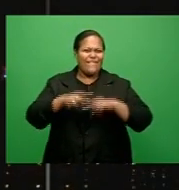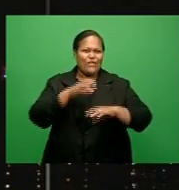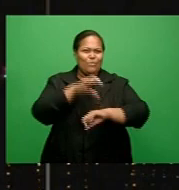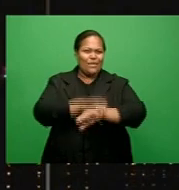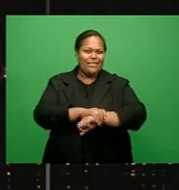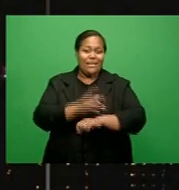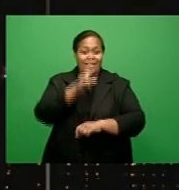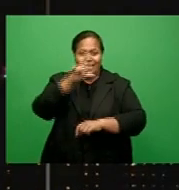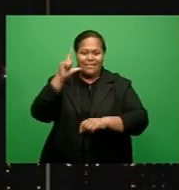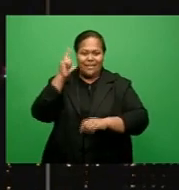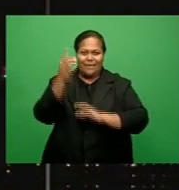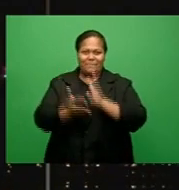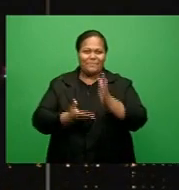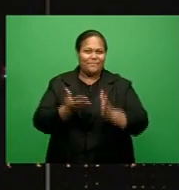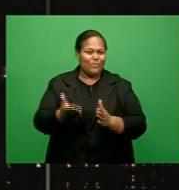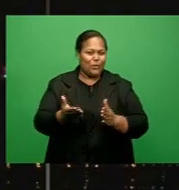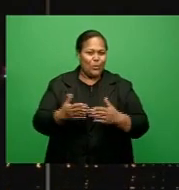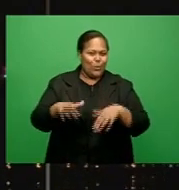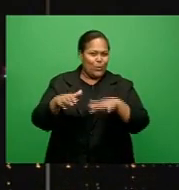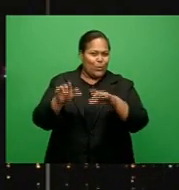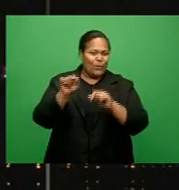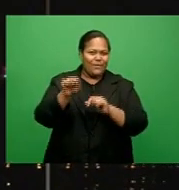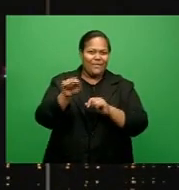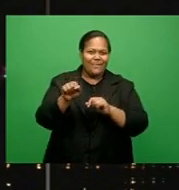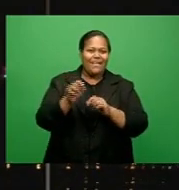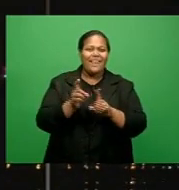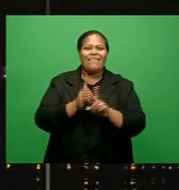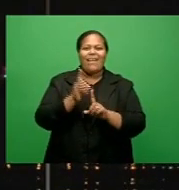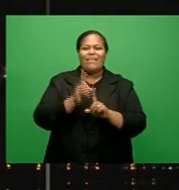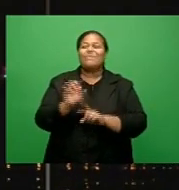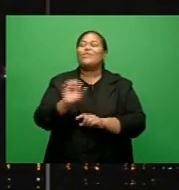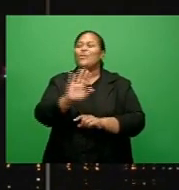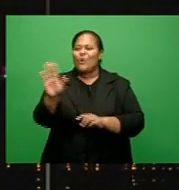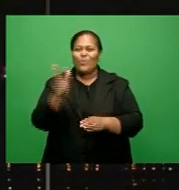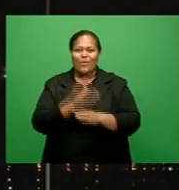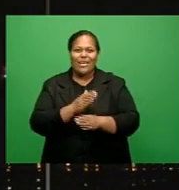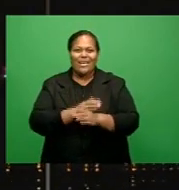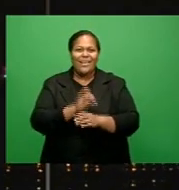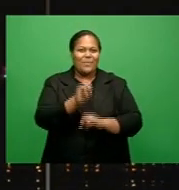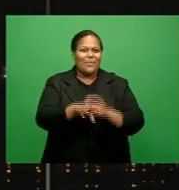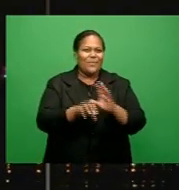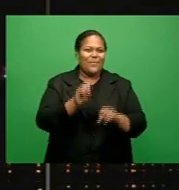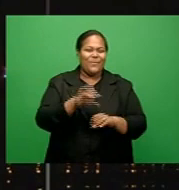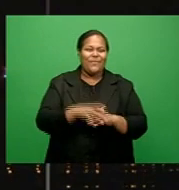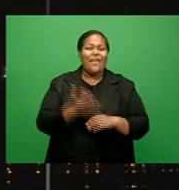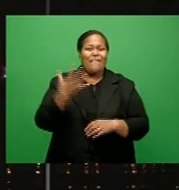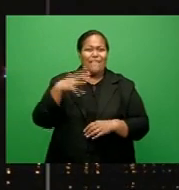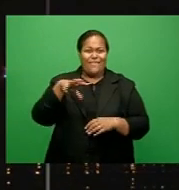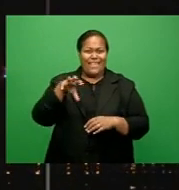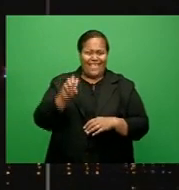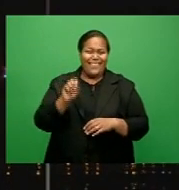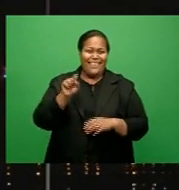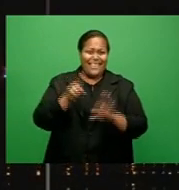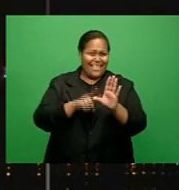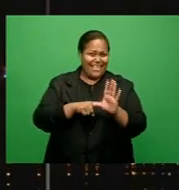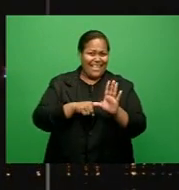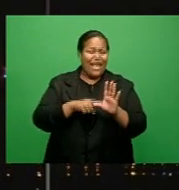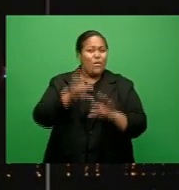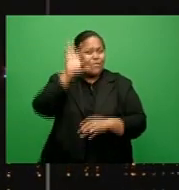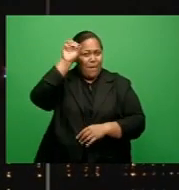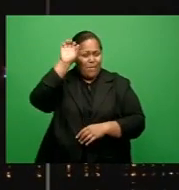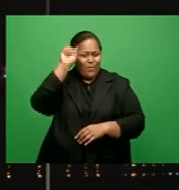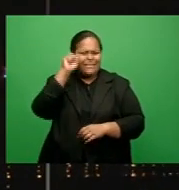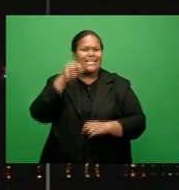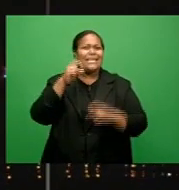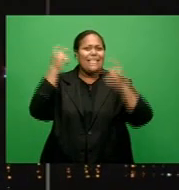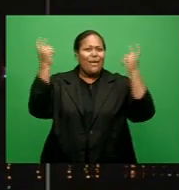for their efforts in the development of the nation. Speaking at the Fiji 50th Independence Anniversary Commemorative Medal Investiture